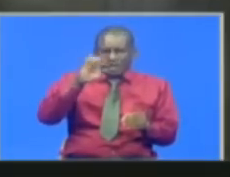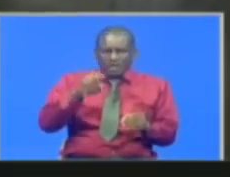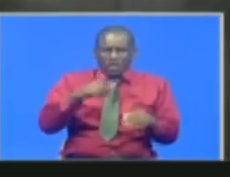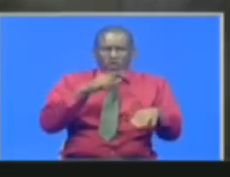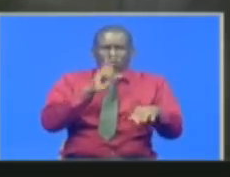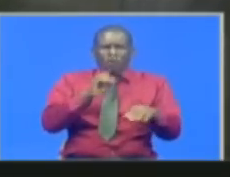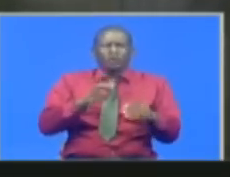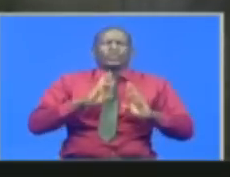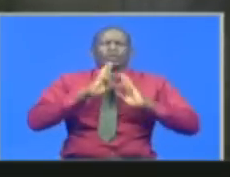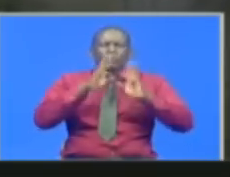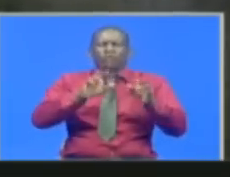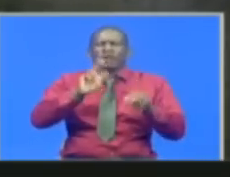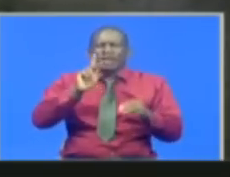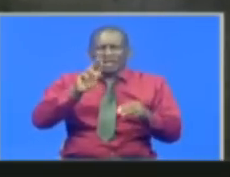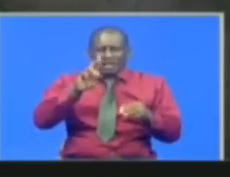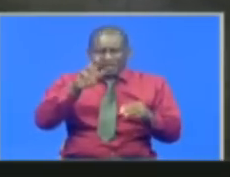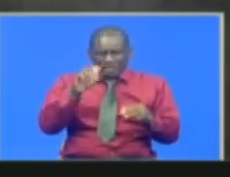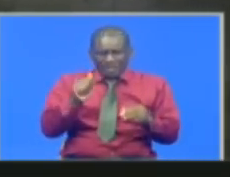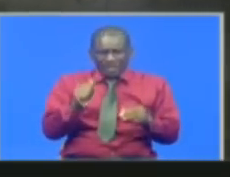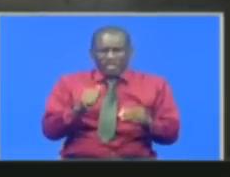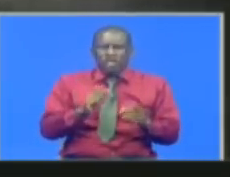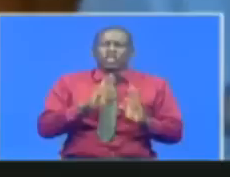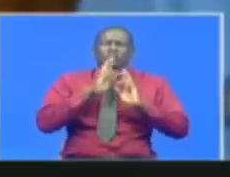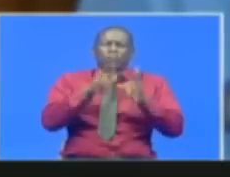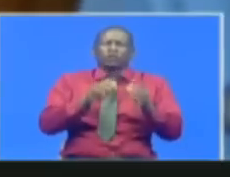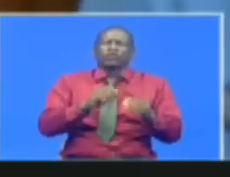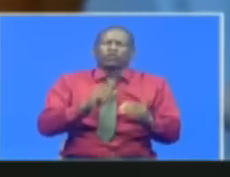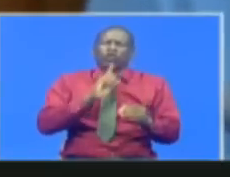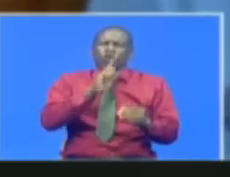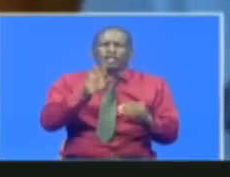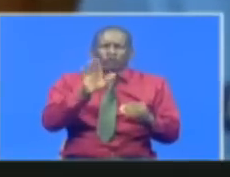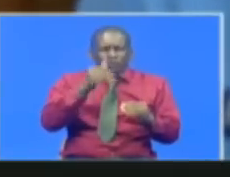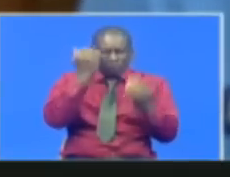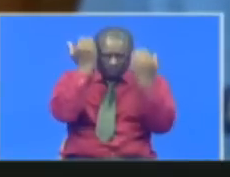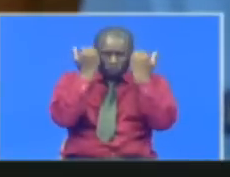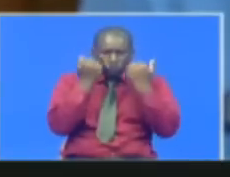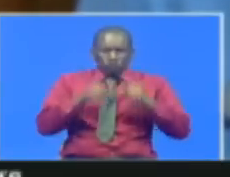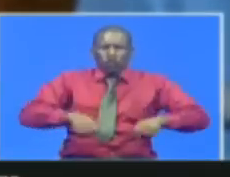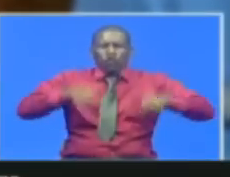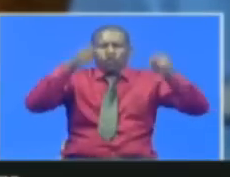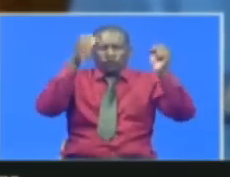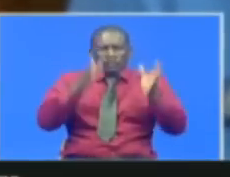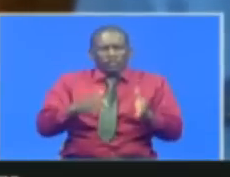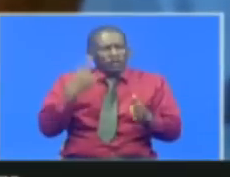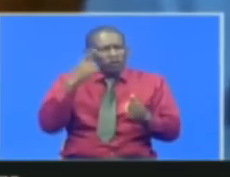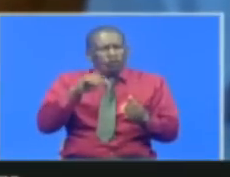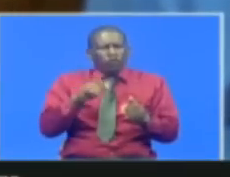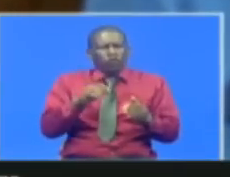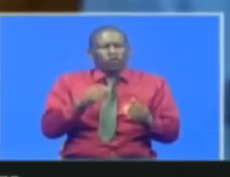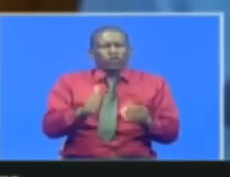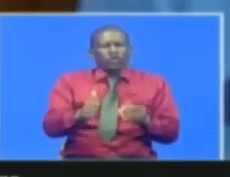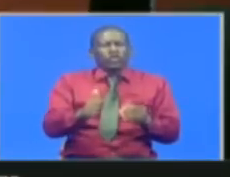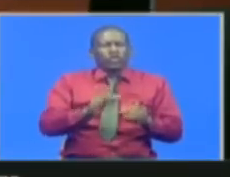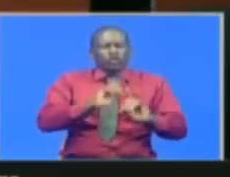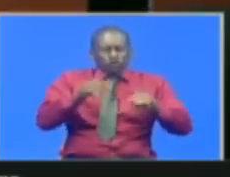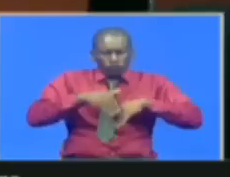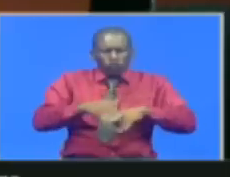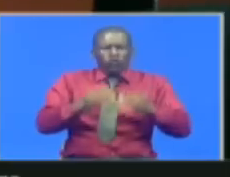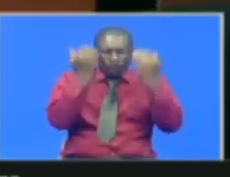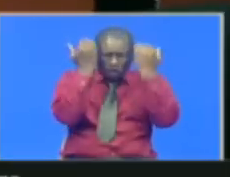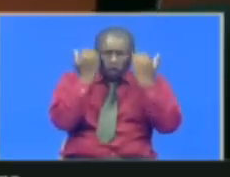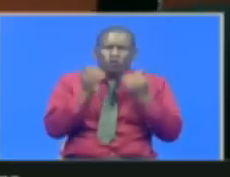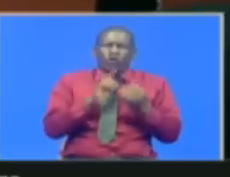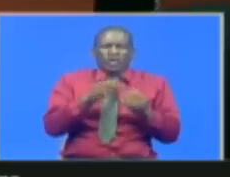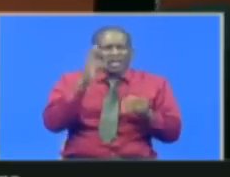Kenya Revenue Authority is opposed to summons issued by the court to its officials over the alleged defiance of court orders. The accused